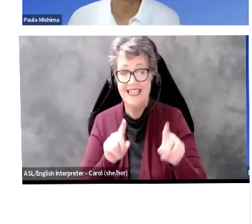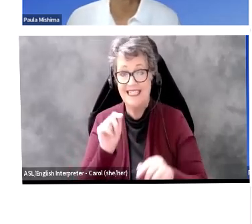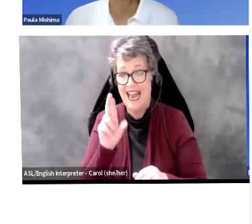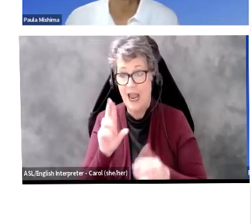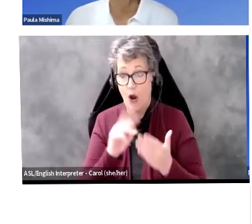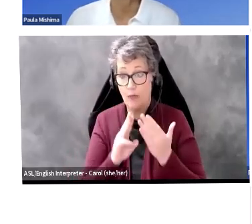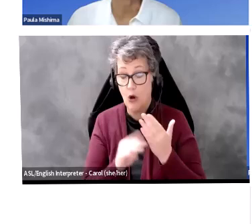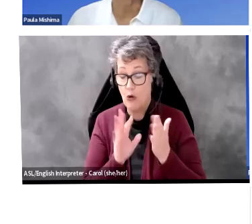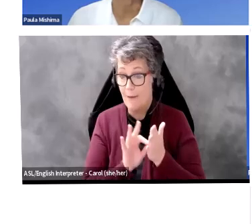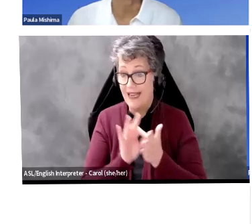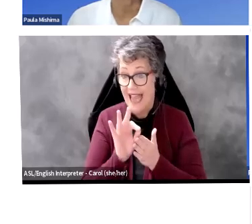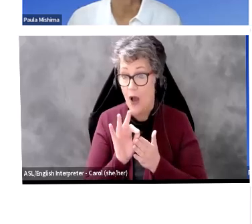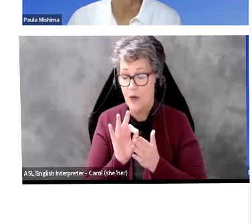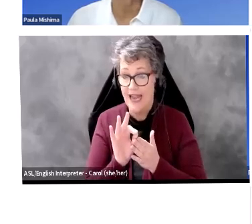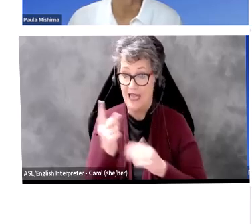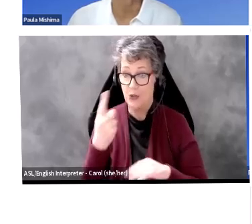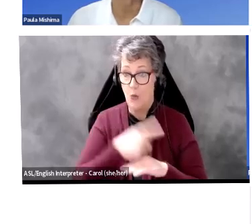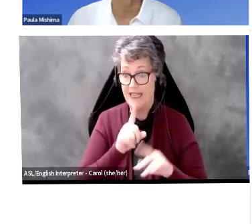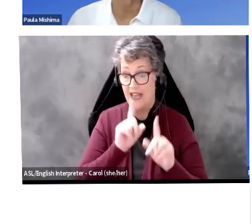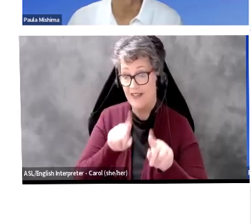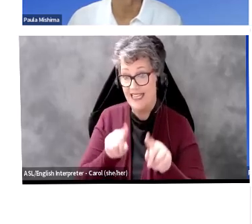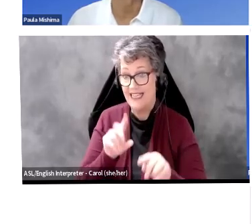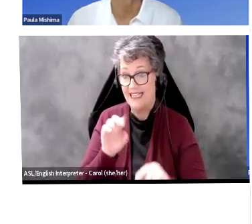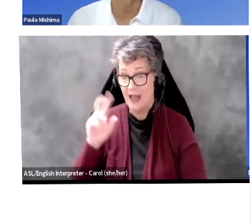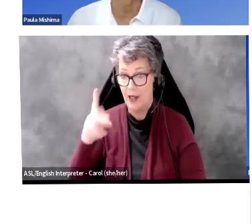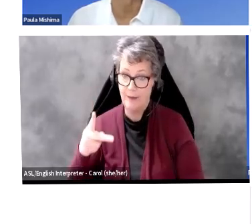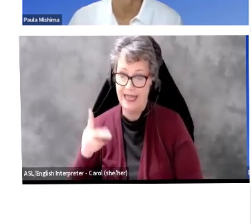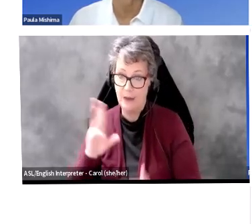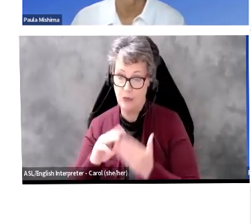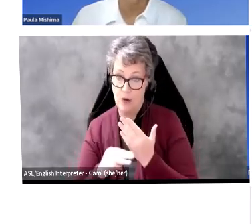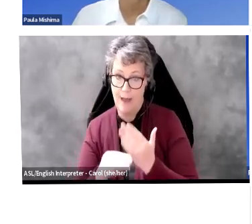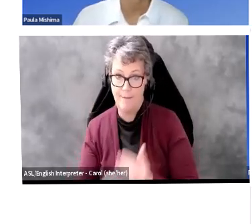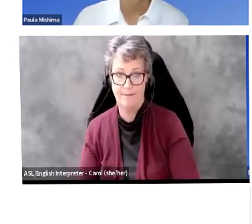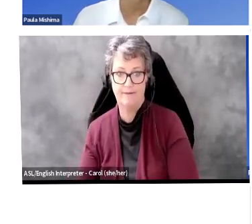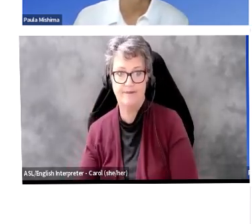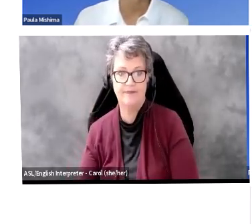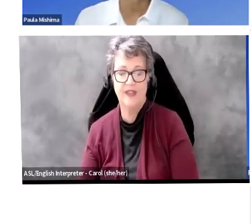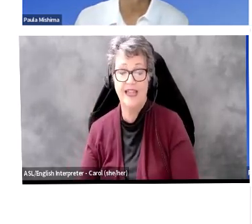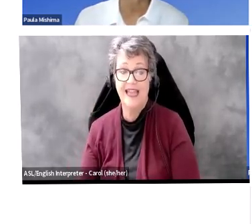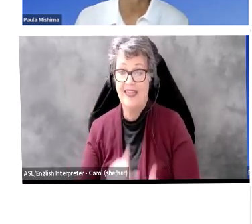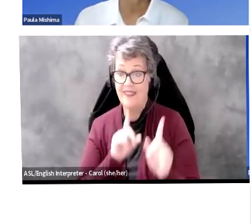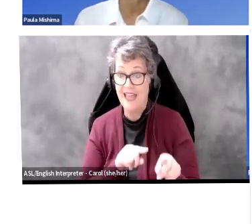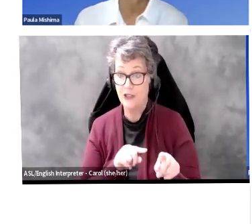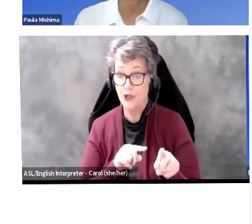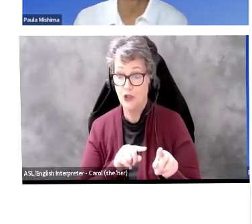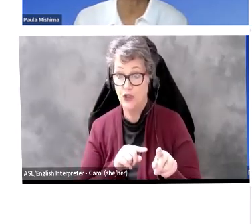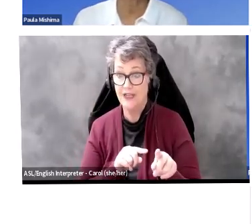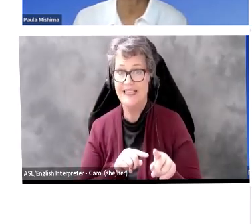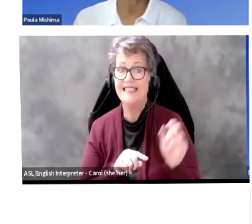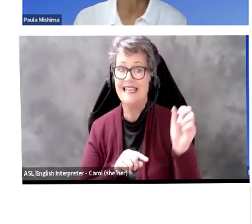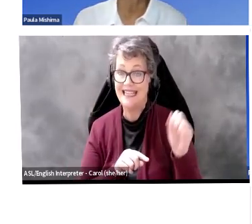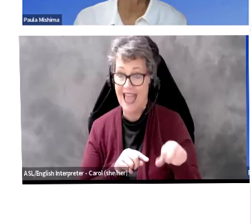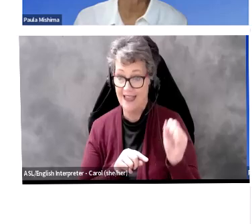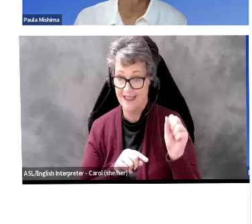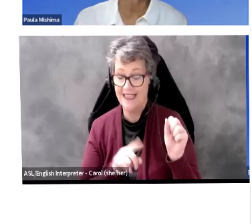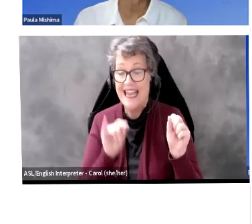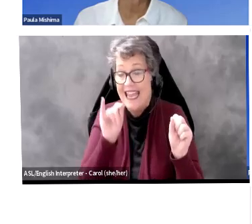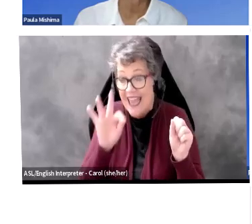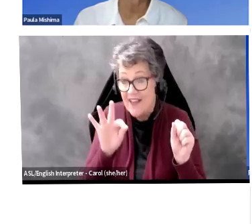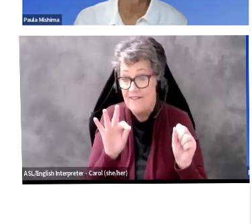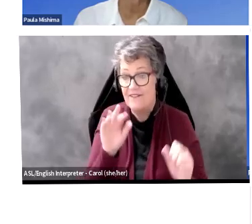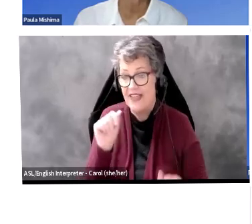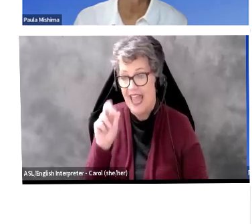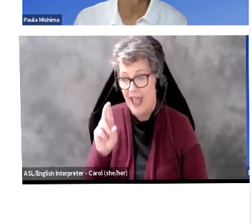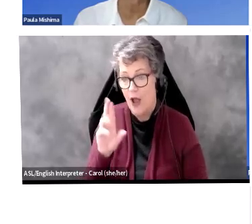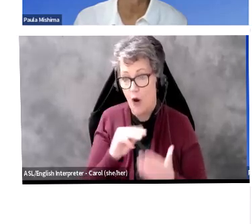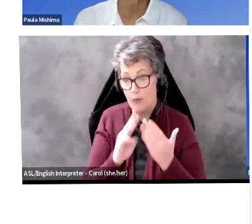program count as a day of attendance in an ELP program? The answer is yes, if the